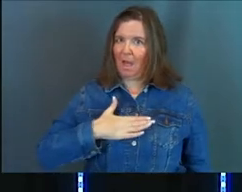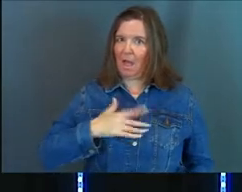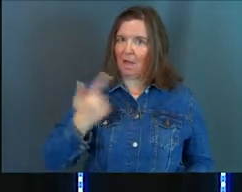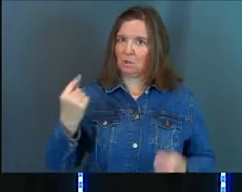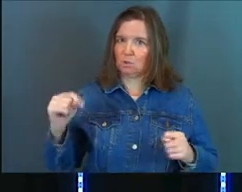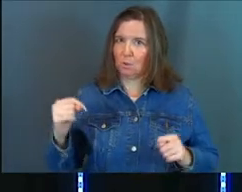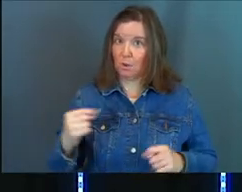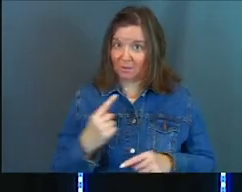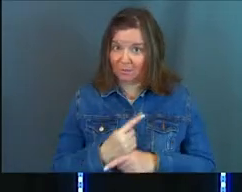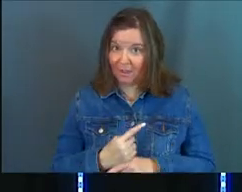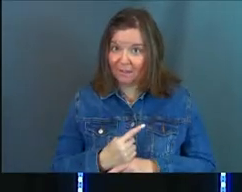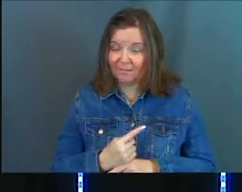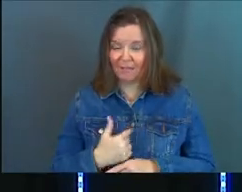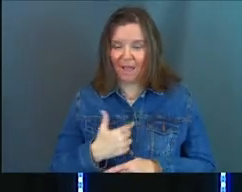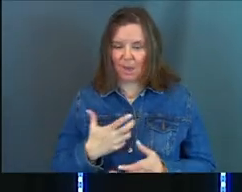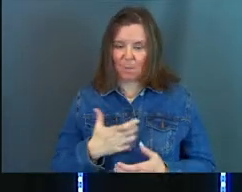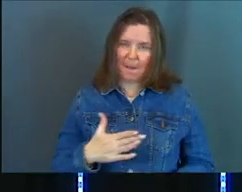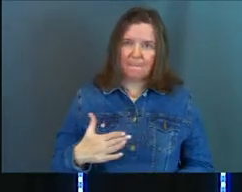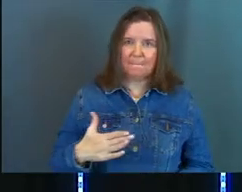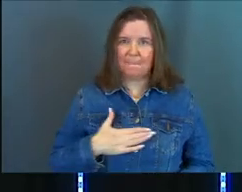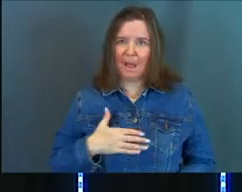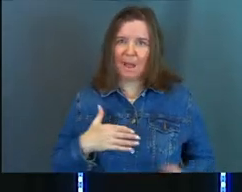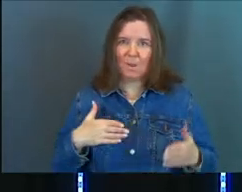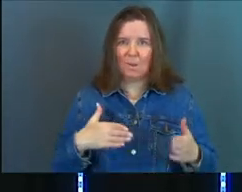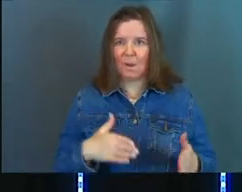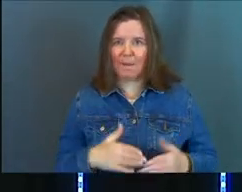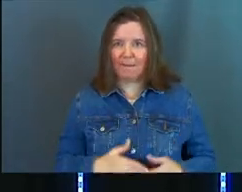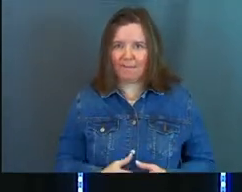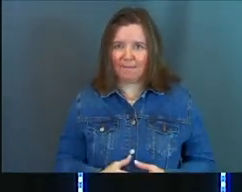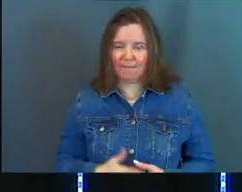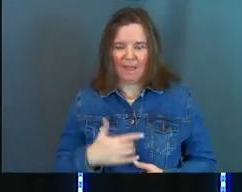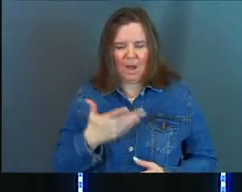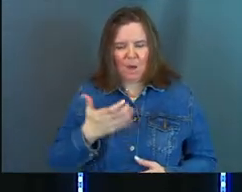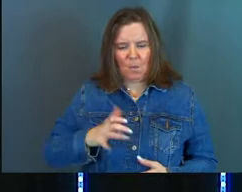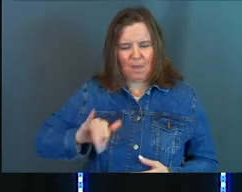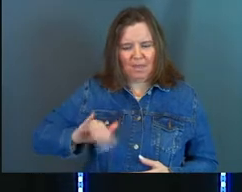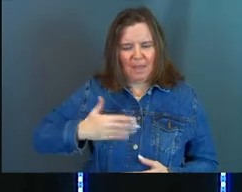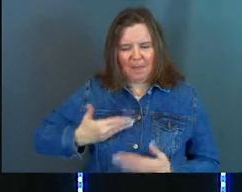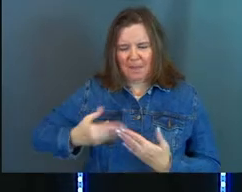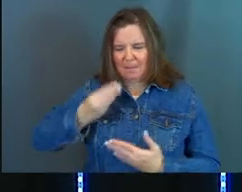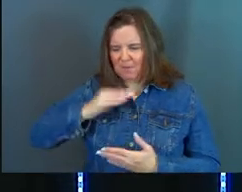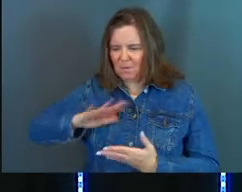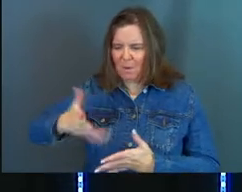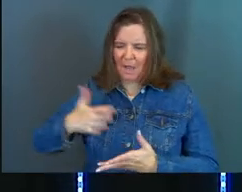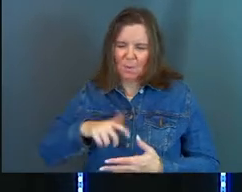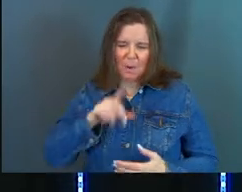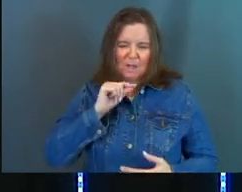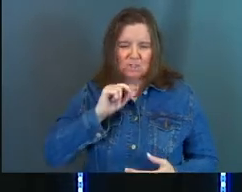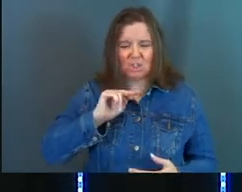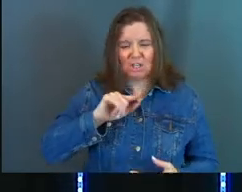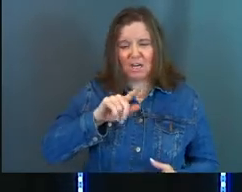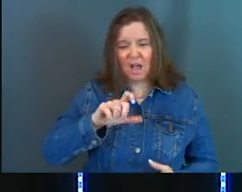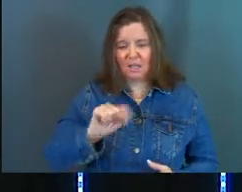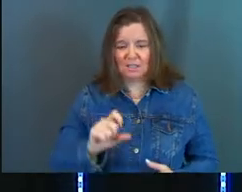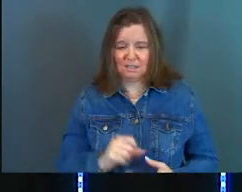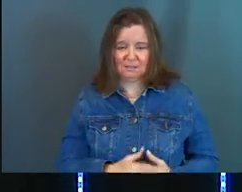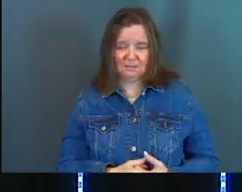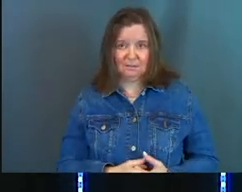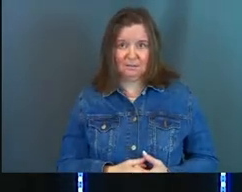toy, right? I want my way. I don't want that baby food. I want chicken nuggets.